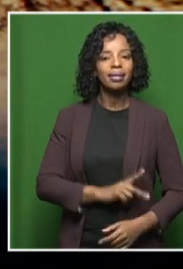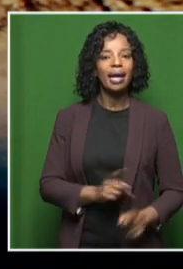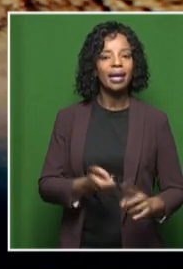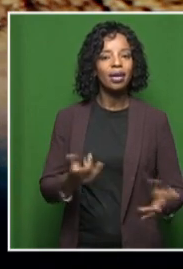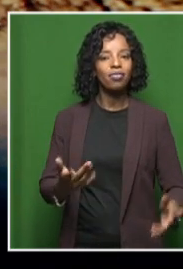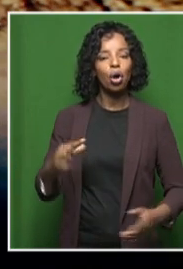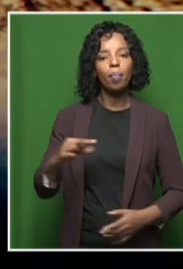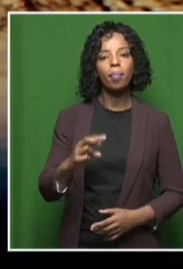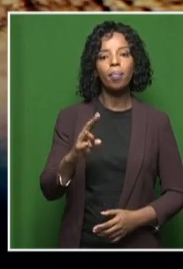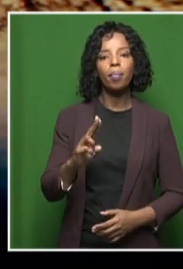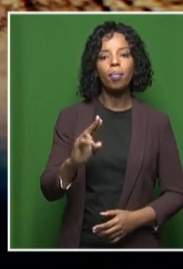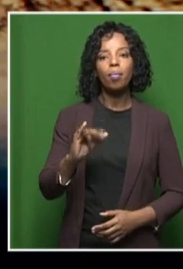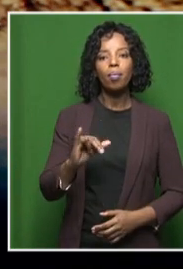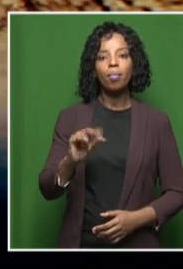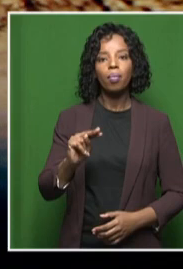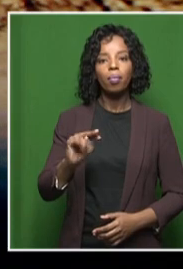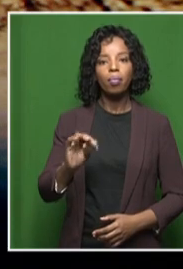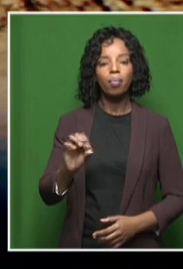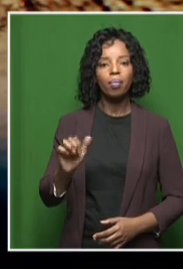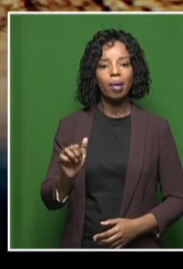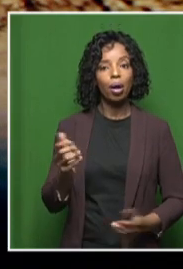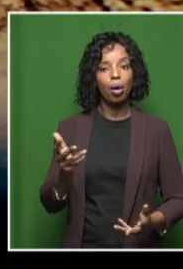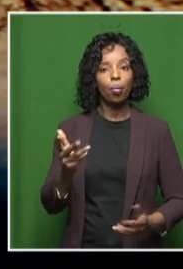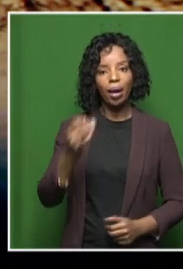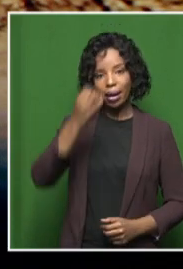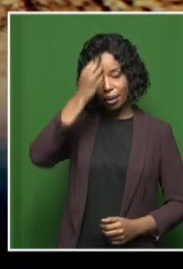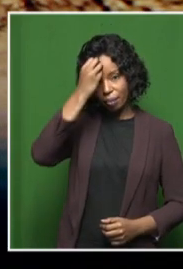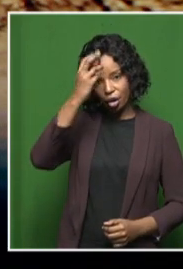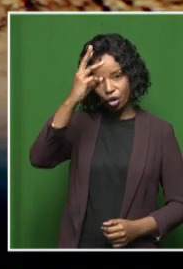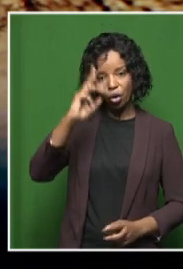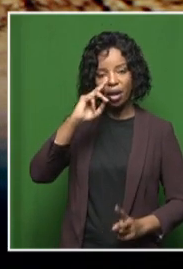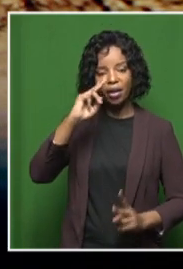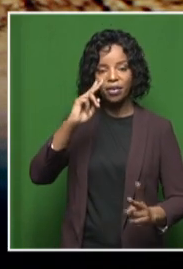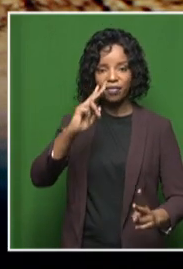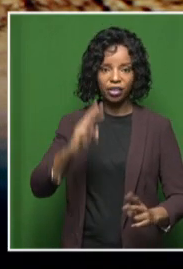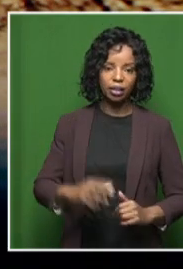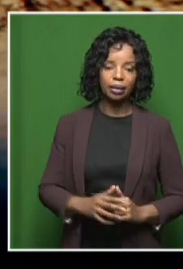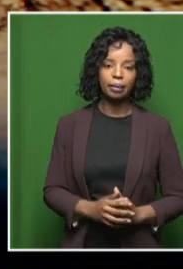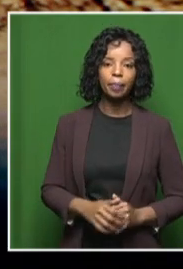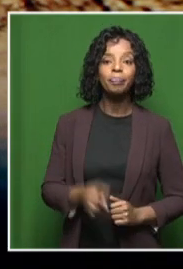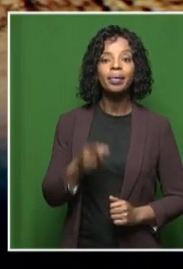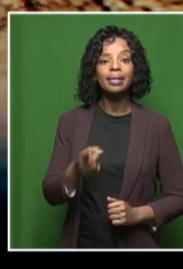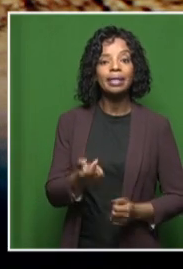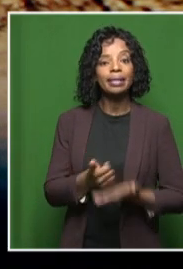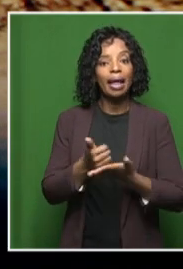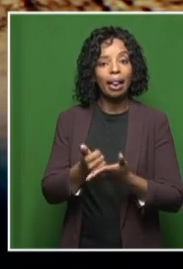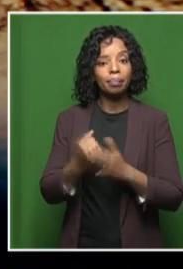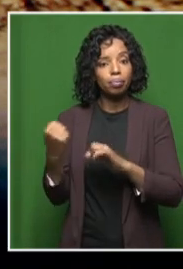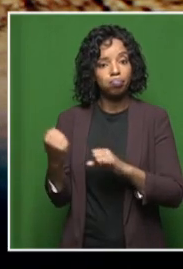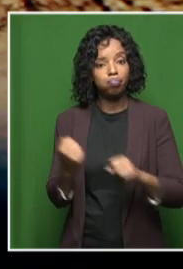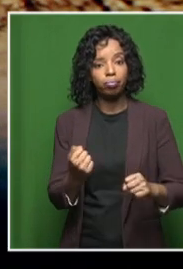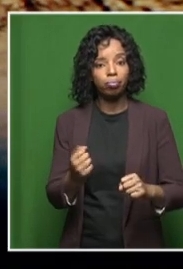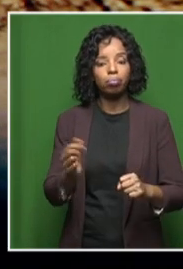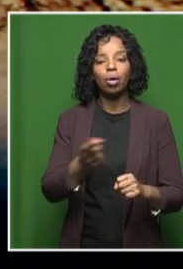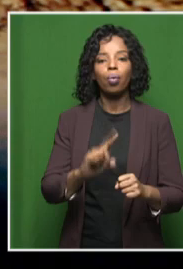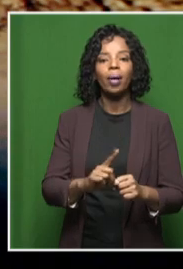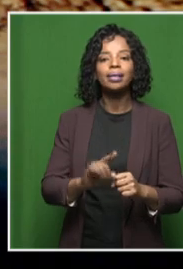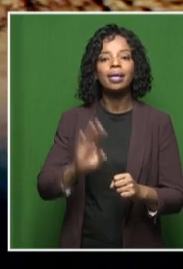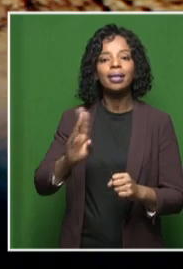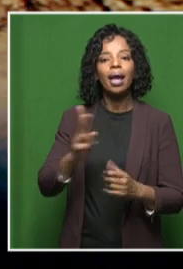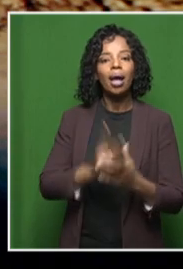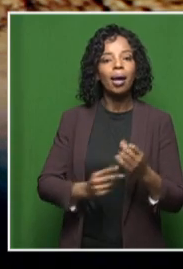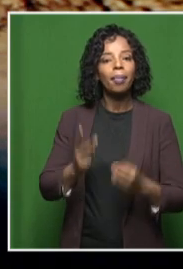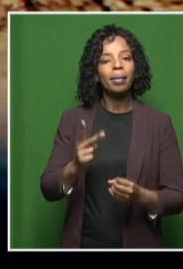on a state visit to Pretoria. The visit will provide an opportunity for South Africa and Guinea-Bissau to strengthen bilateral political